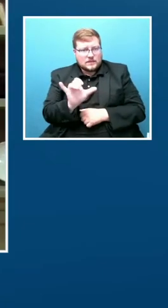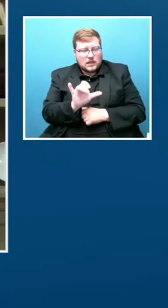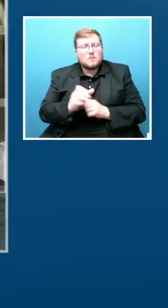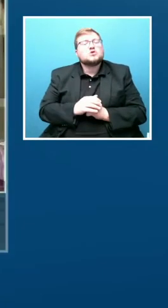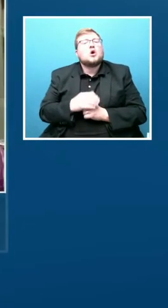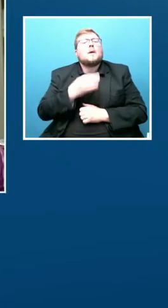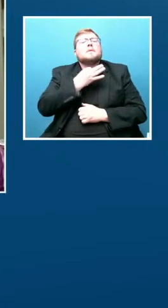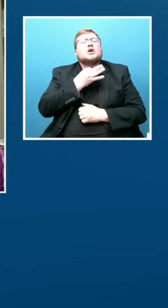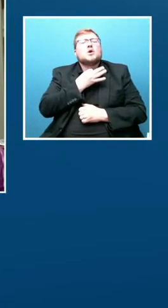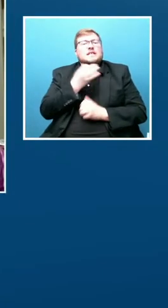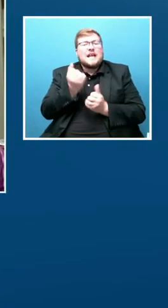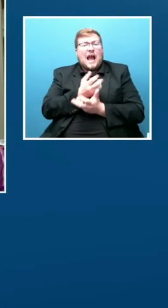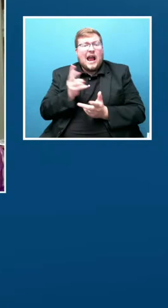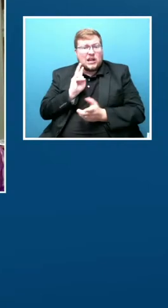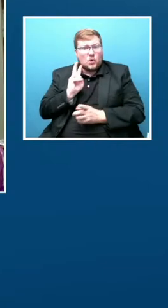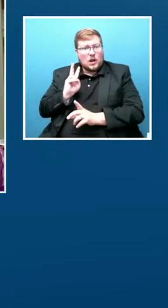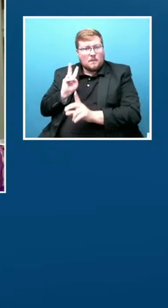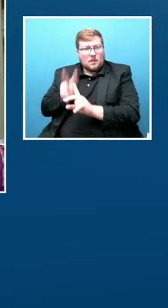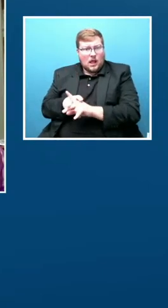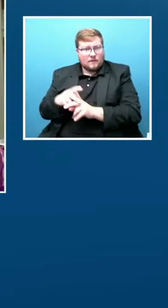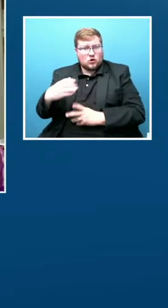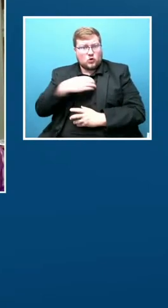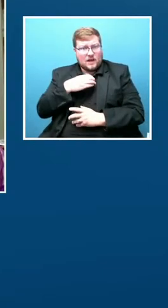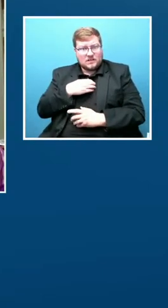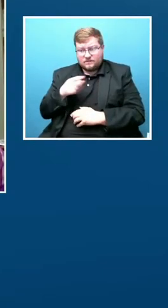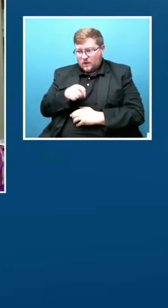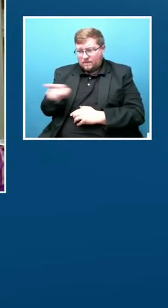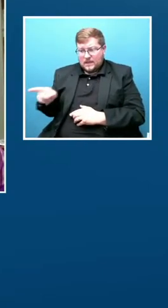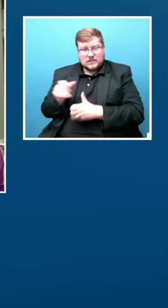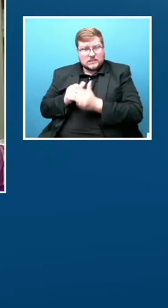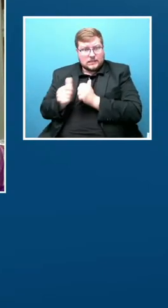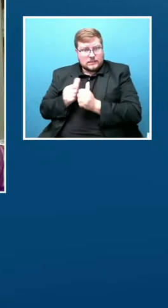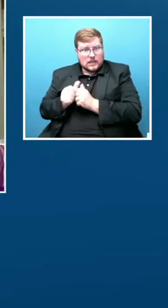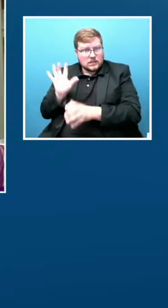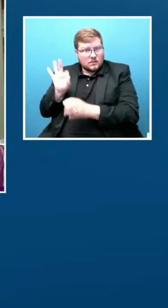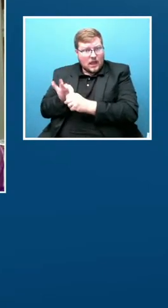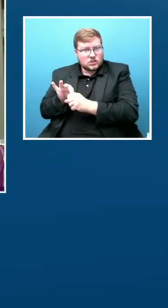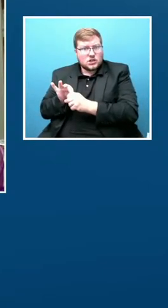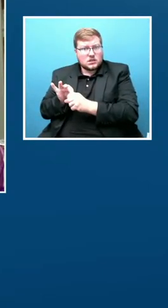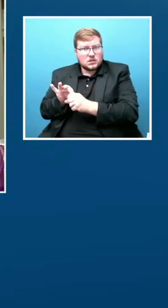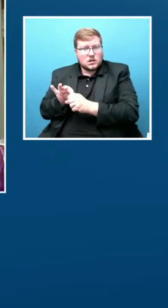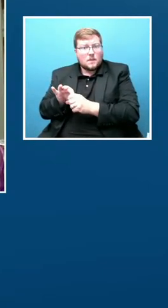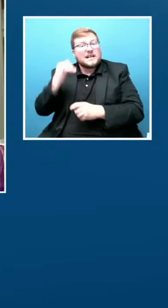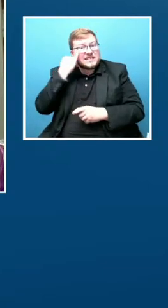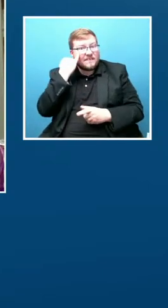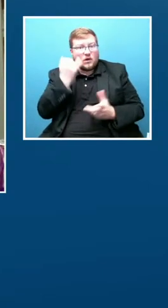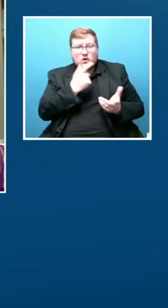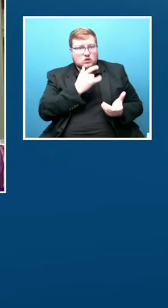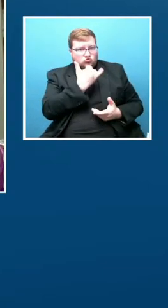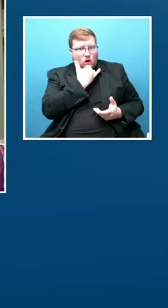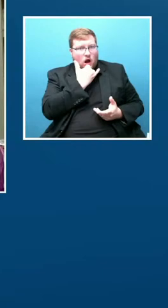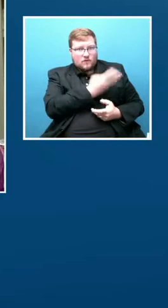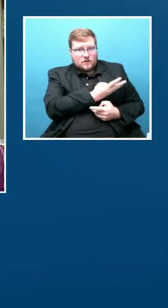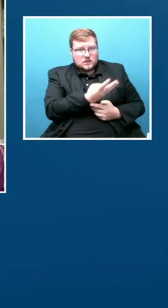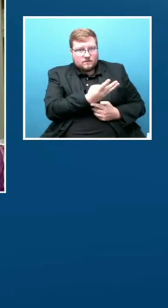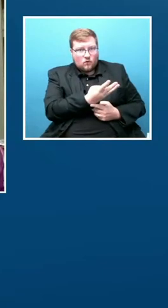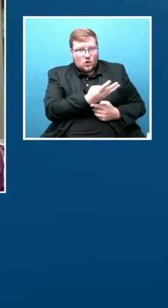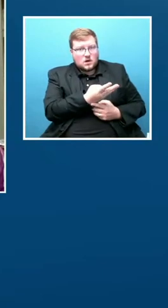a grievance or raised issue with those elections. If the process was flawed for the four, are the other elections